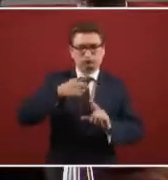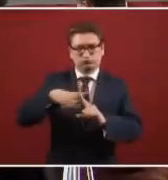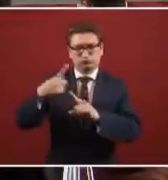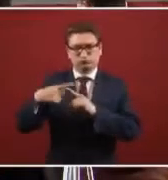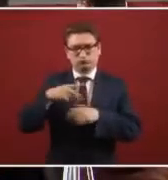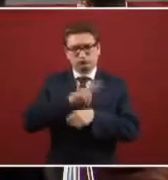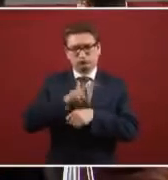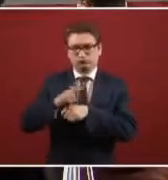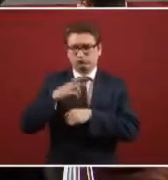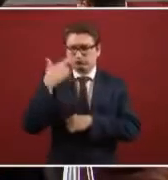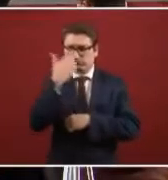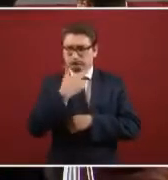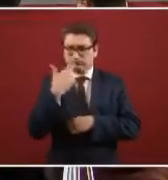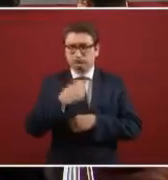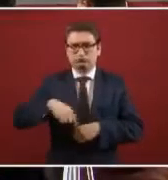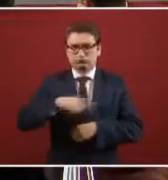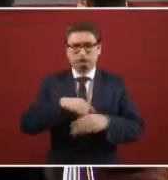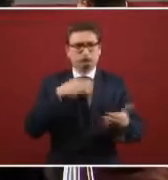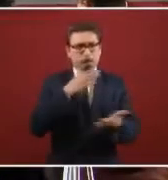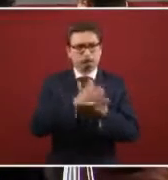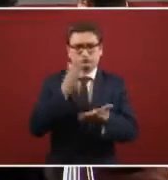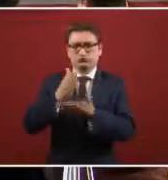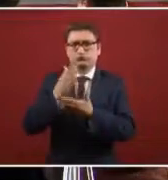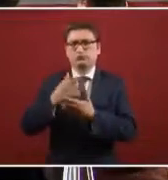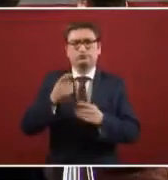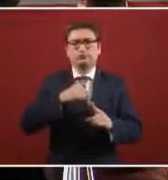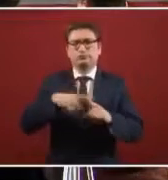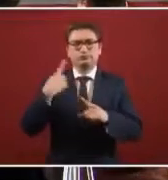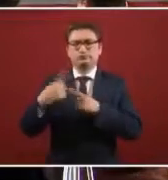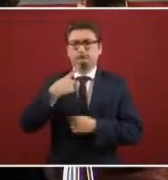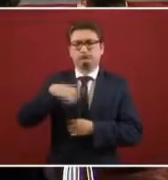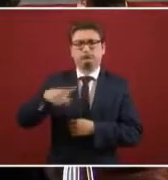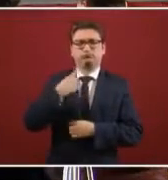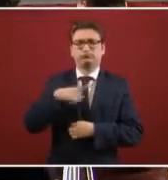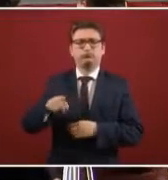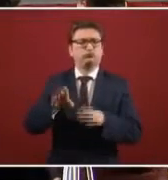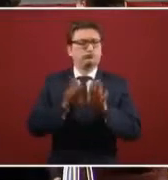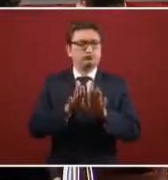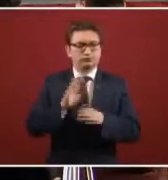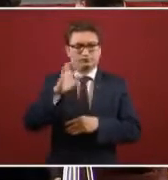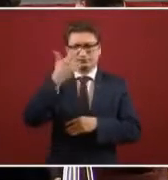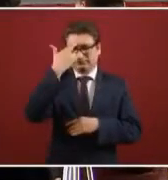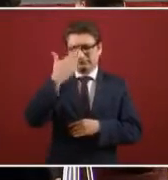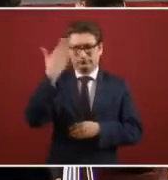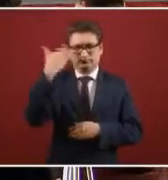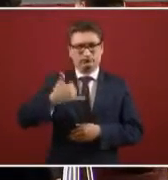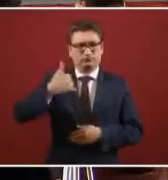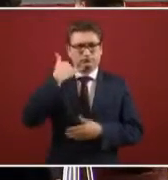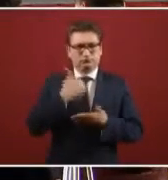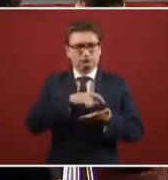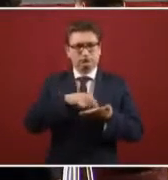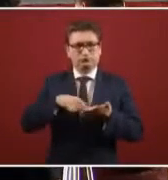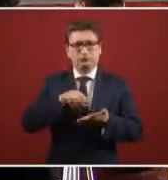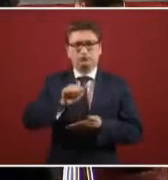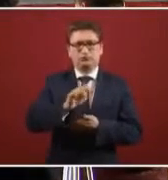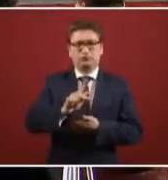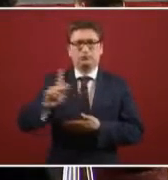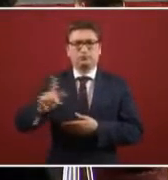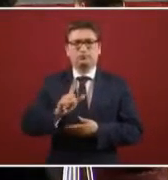ahora service, estamos verificando todo sobre quejas y denuncias and they're presentadas a checking través all the de la complaints app they've litro had, por litro, L por